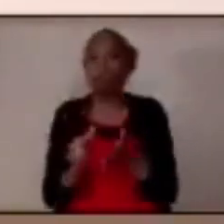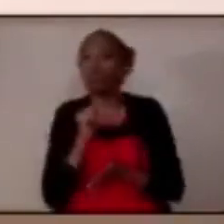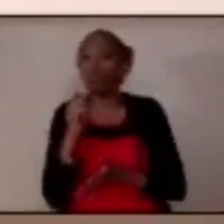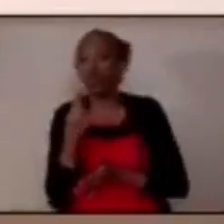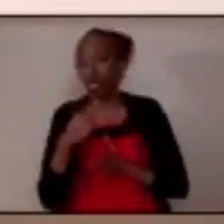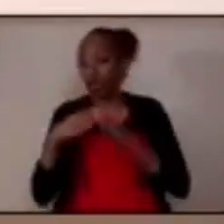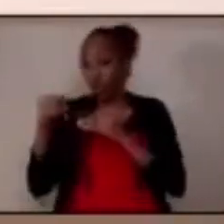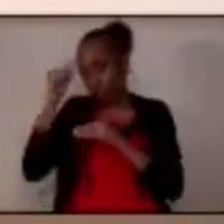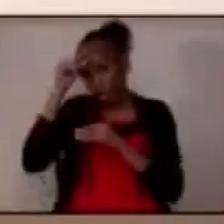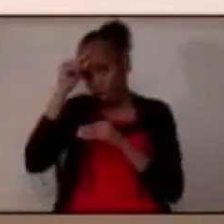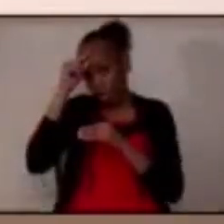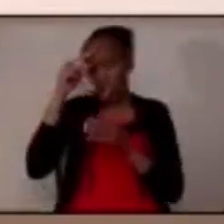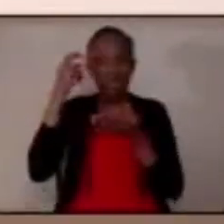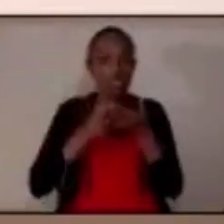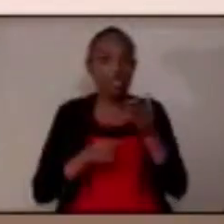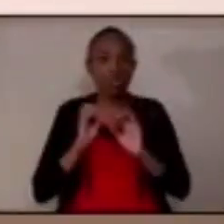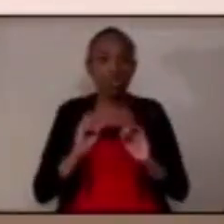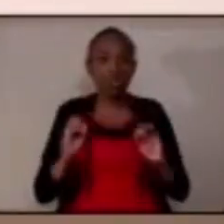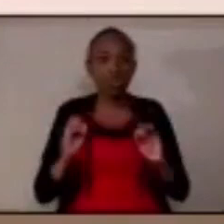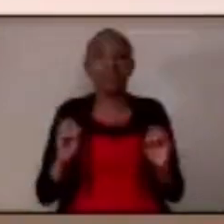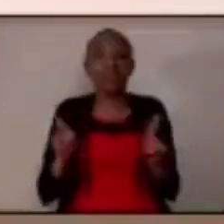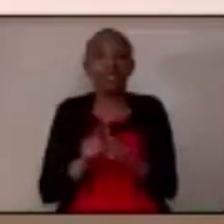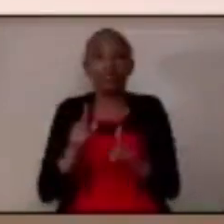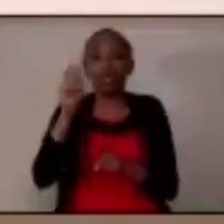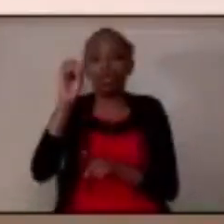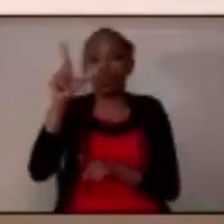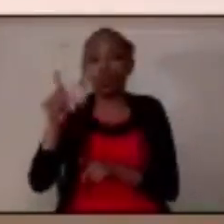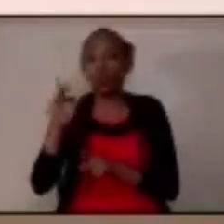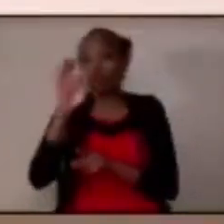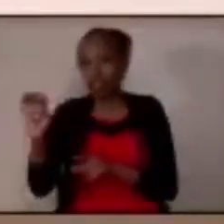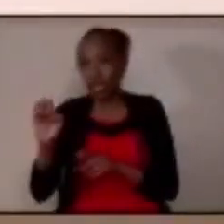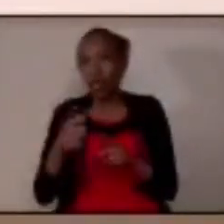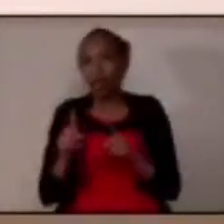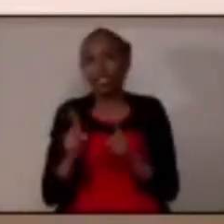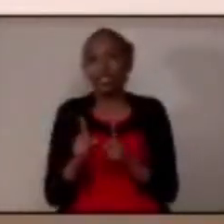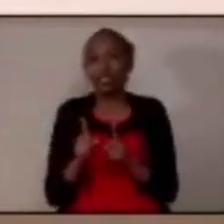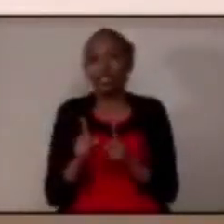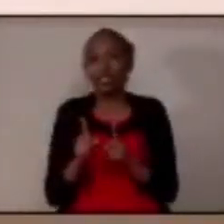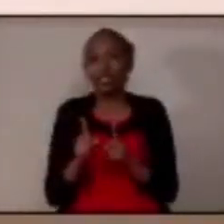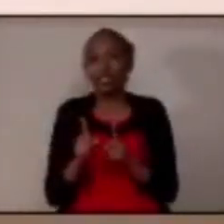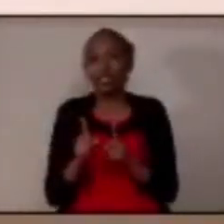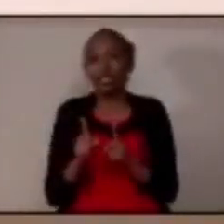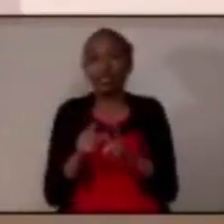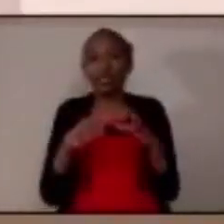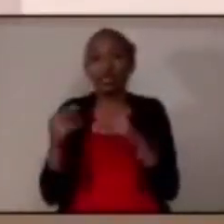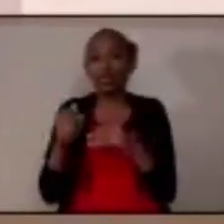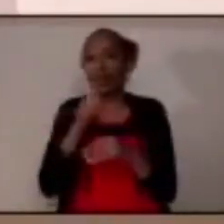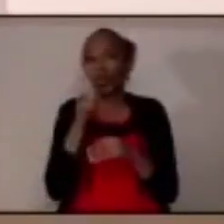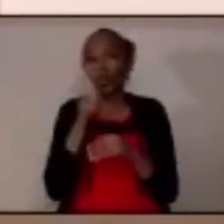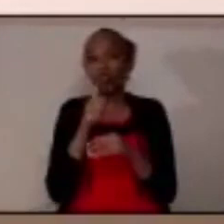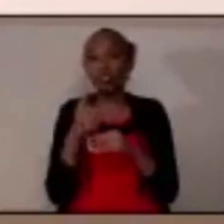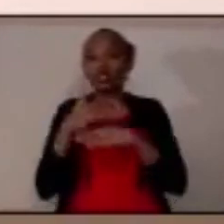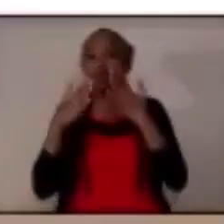to the government in the form of a tax or a toll fee, it's also going to the private contractor that has been used